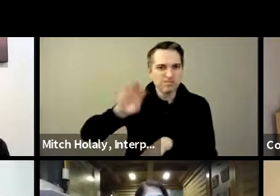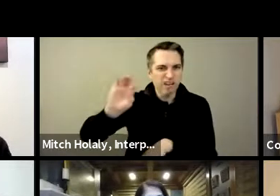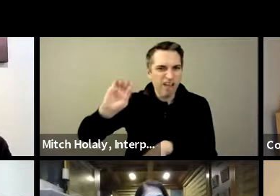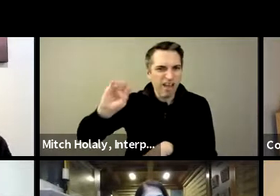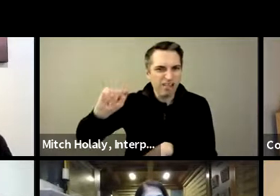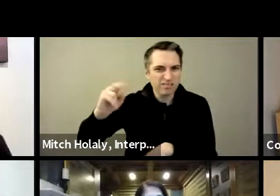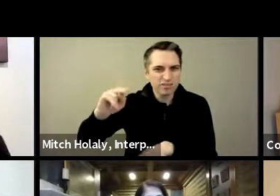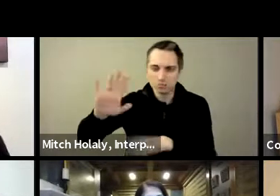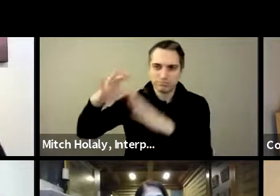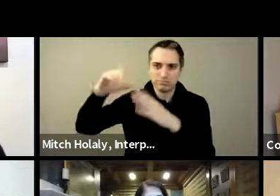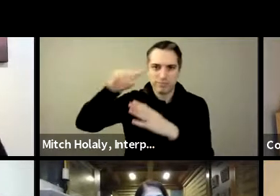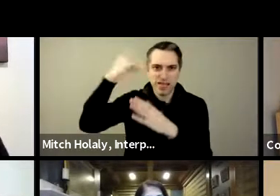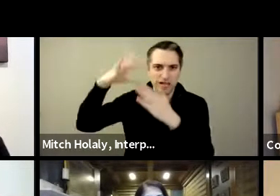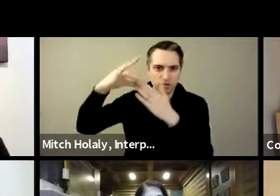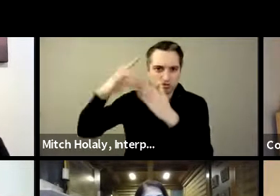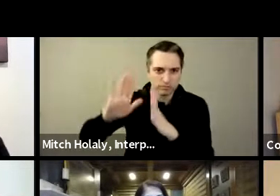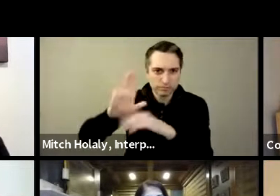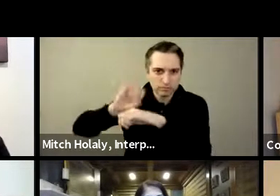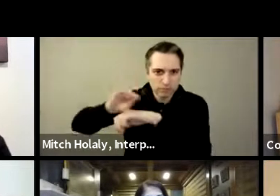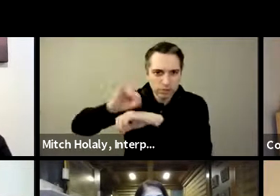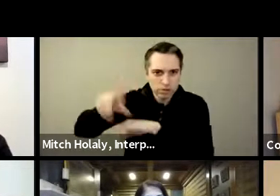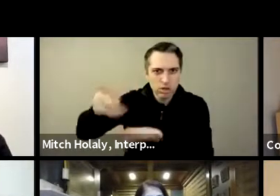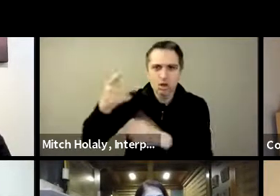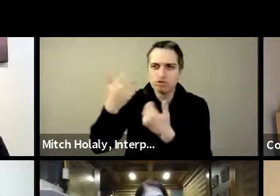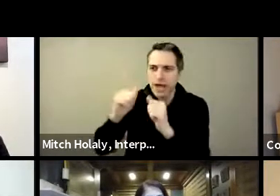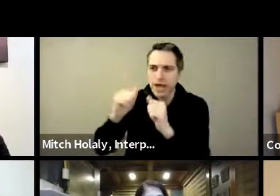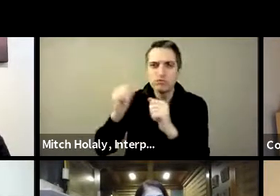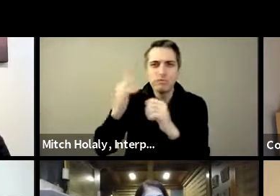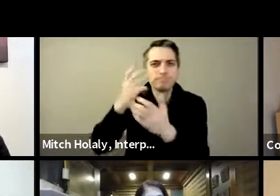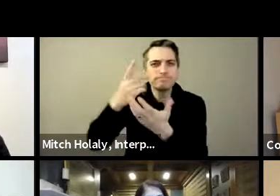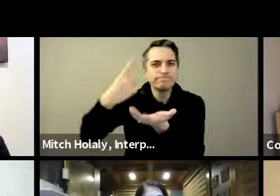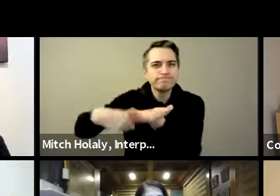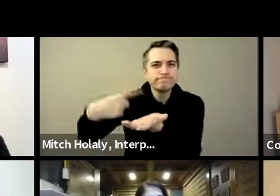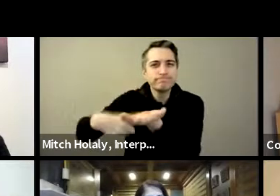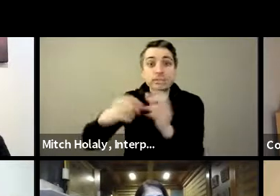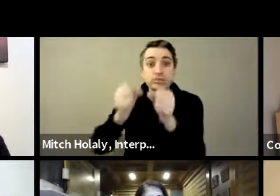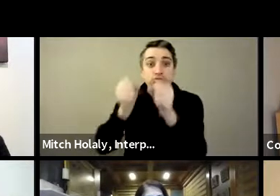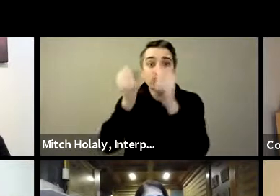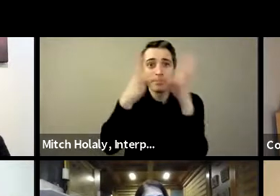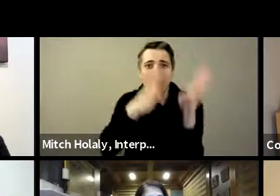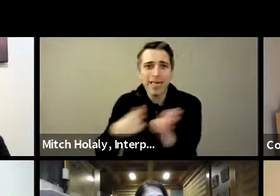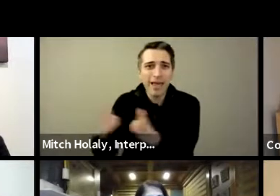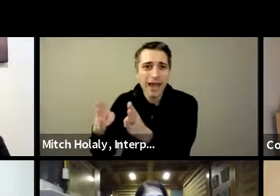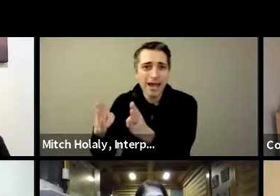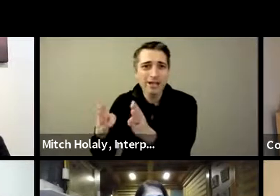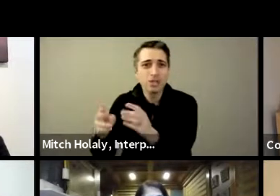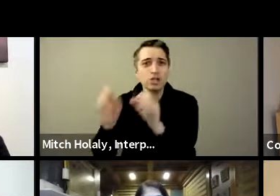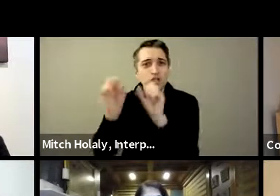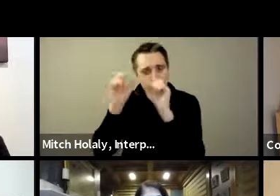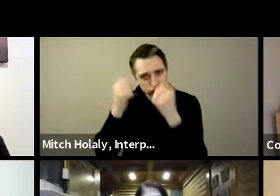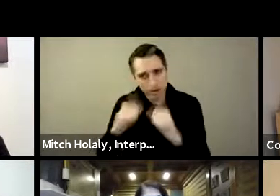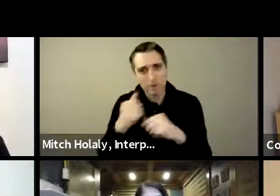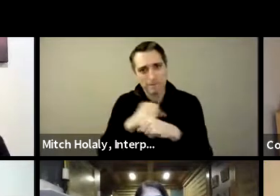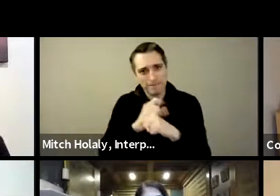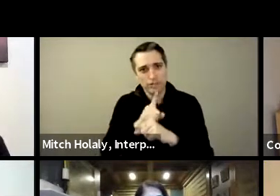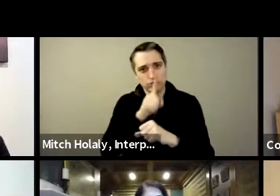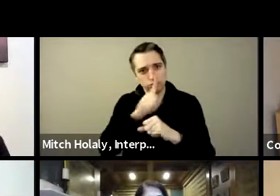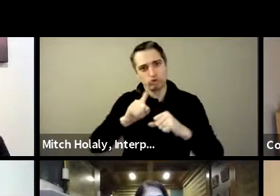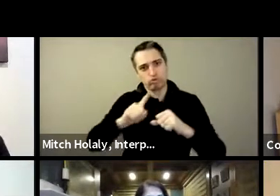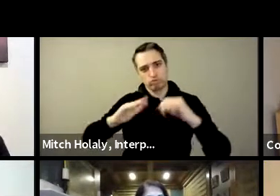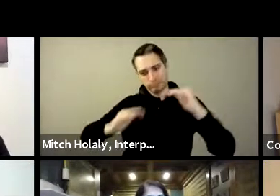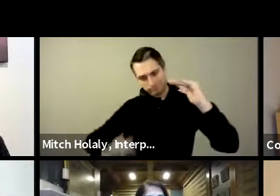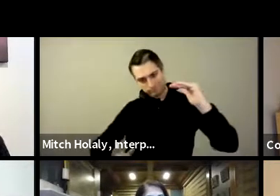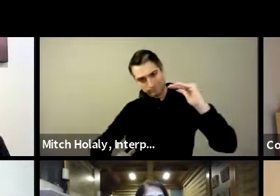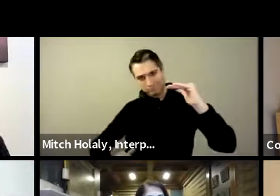from a standpoint of a strategic plan that possibly could be pursued to close the gap, so that in